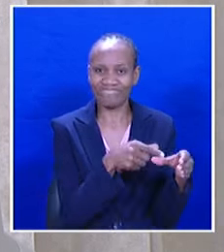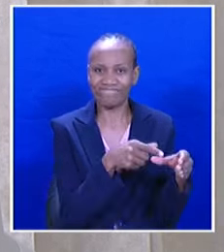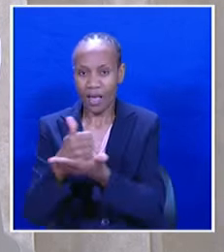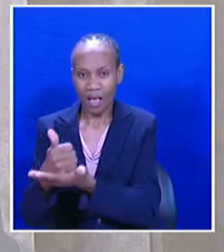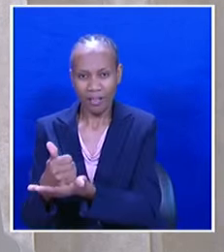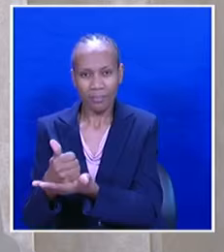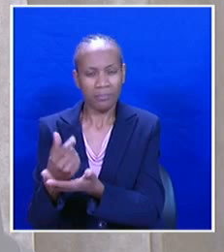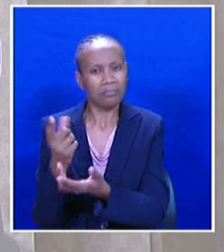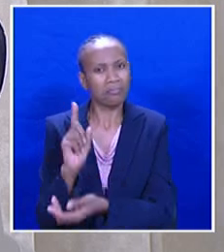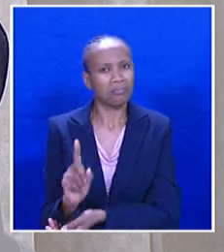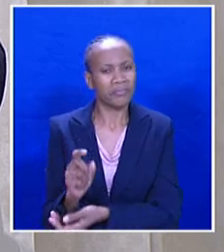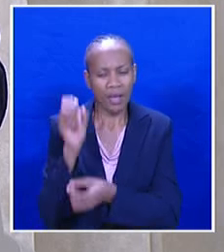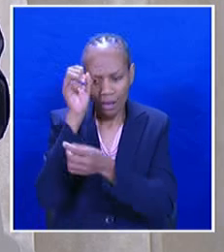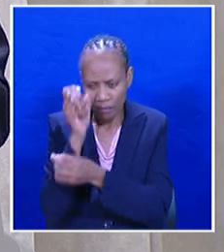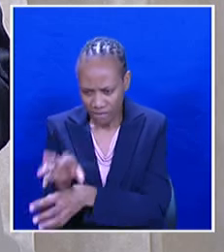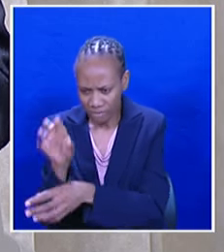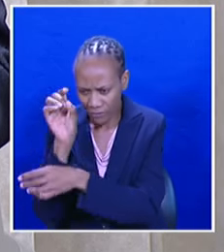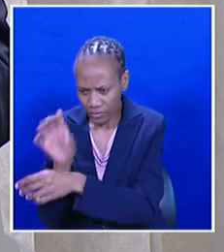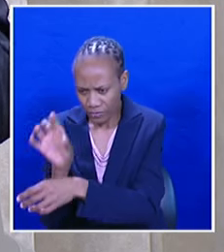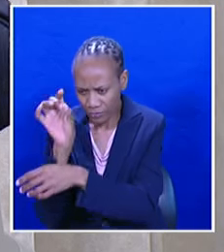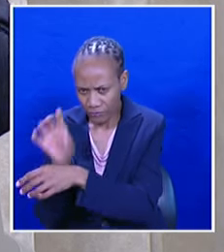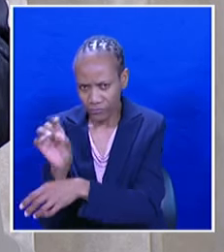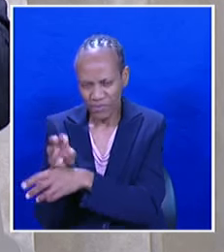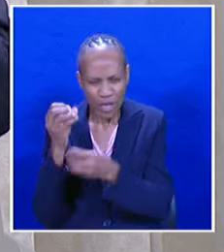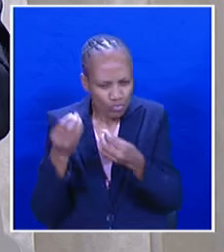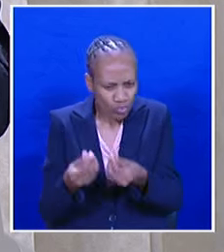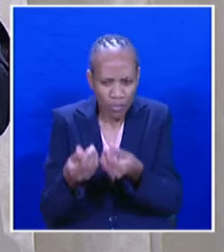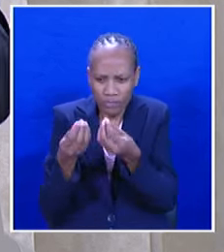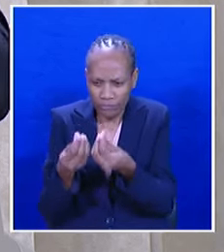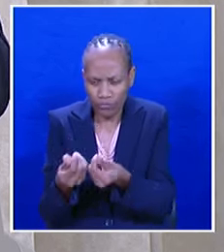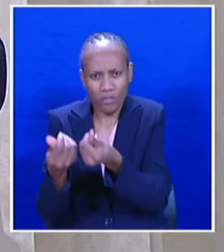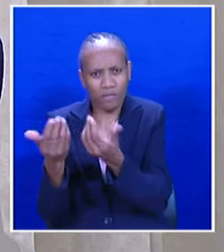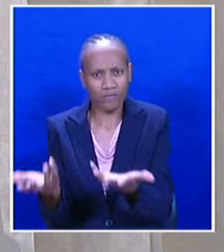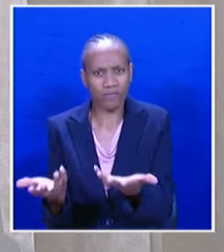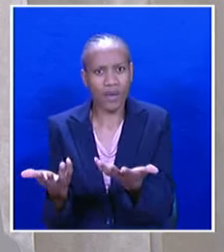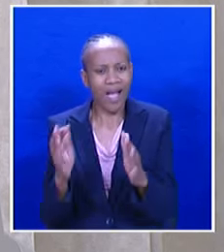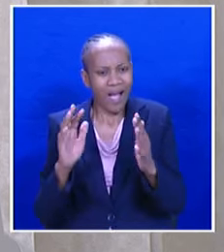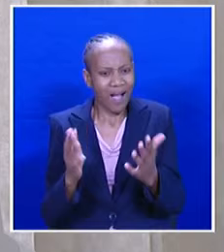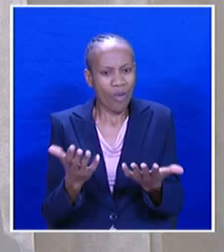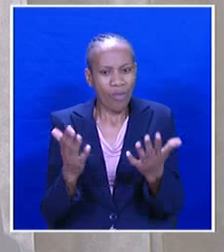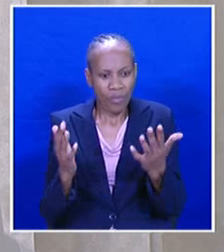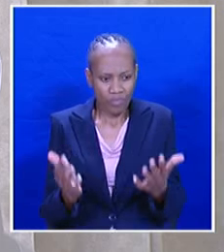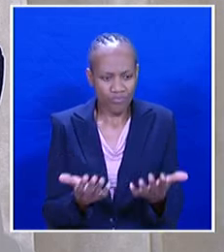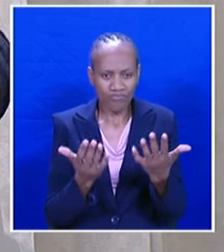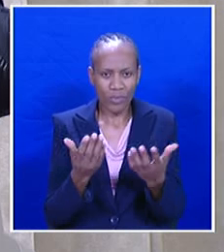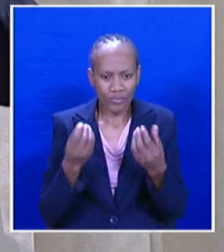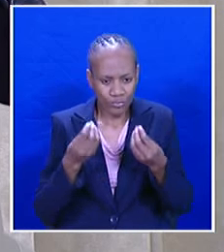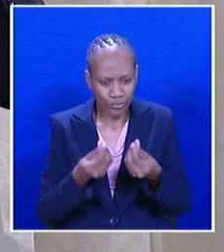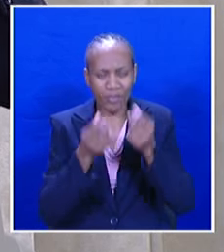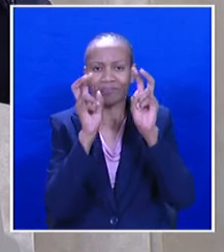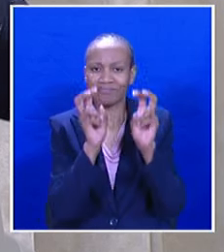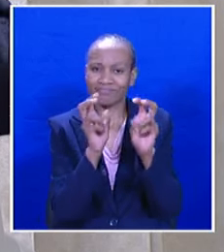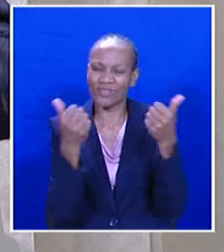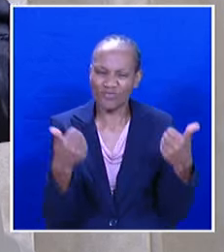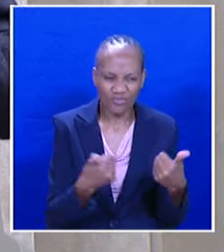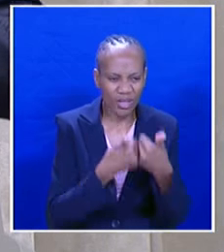advice and coming up with solutions on how best we can address some of these challenges. So when it comes to leadership,